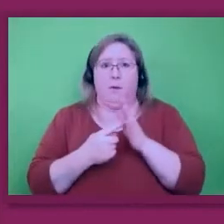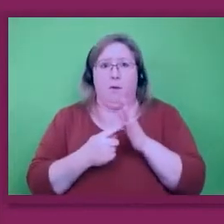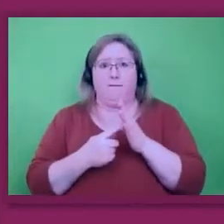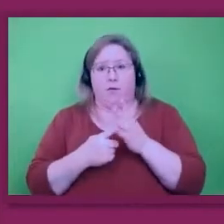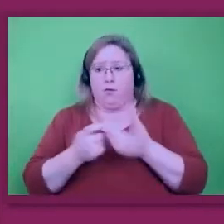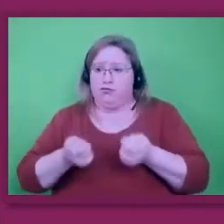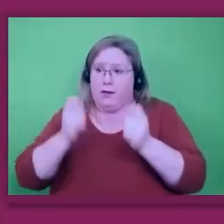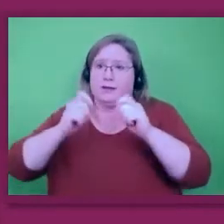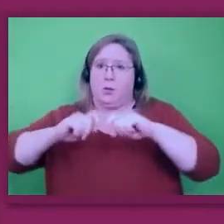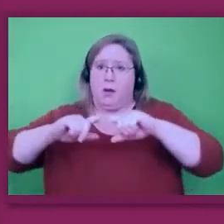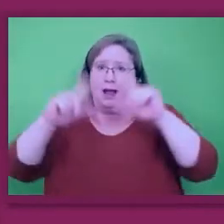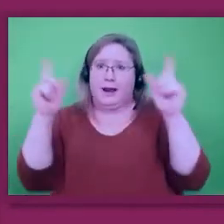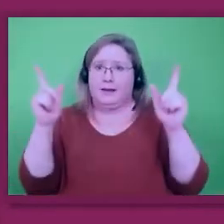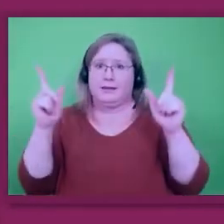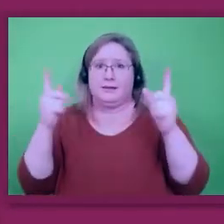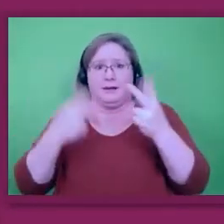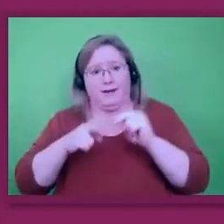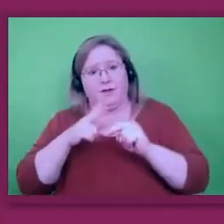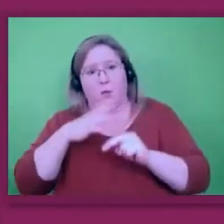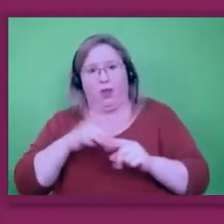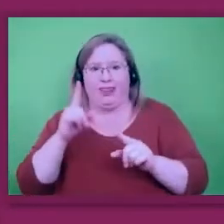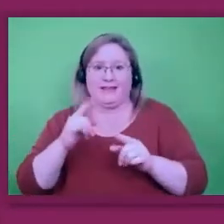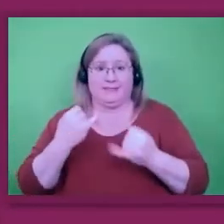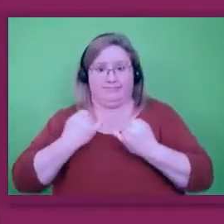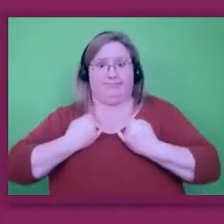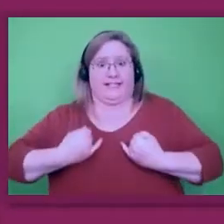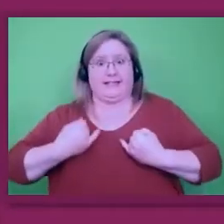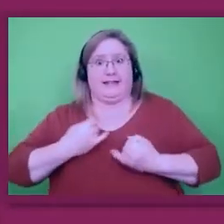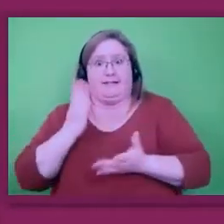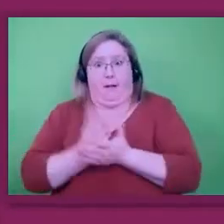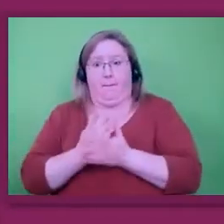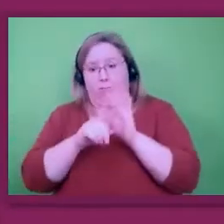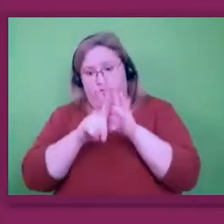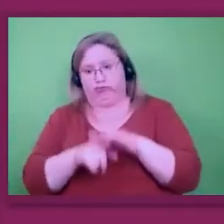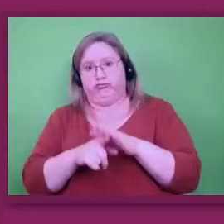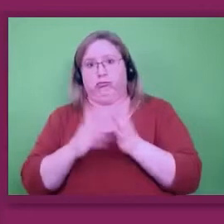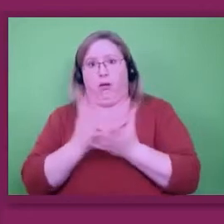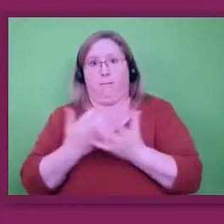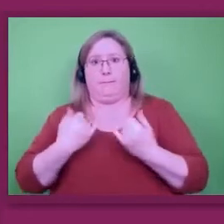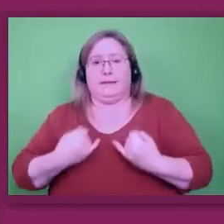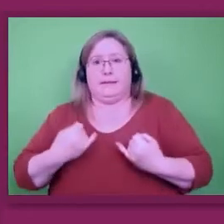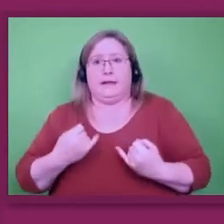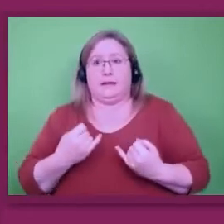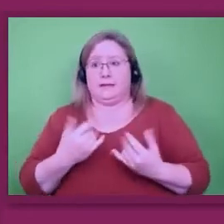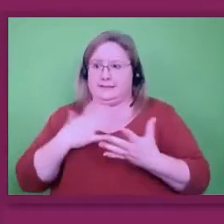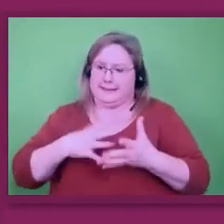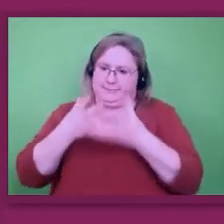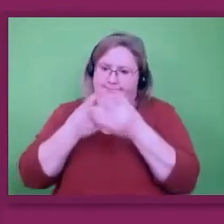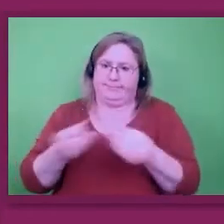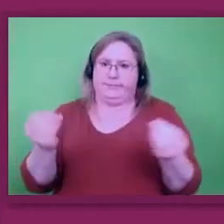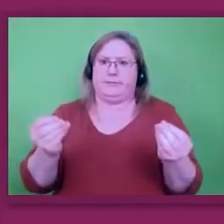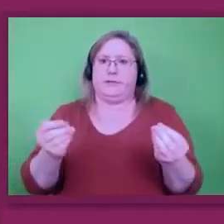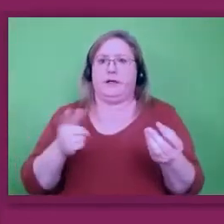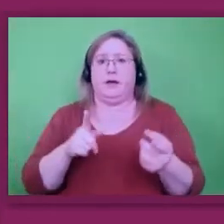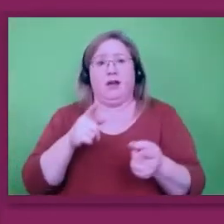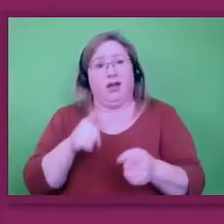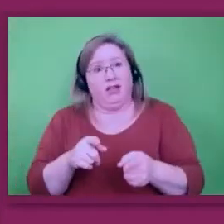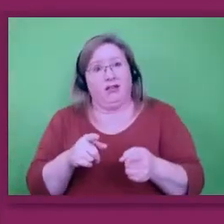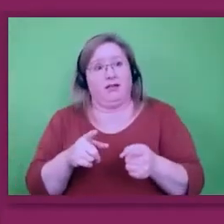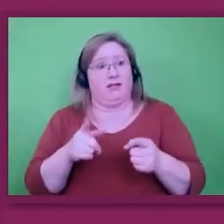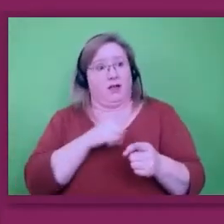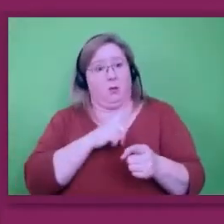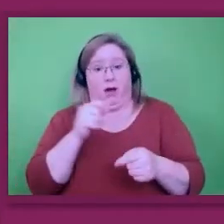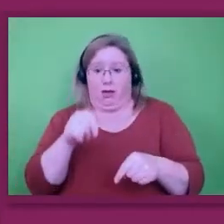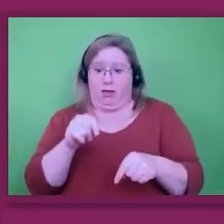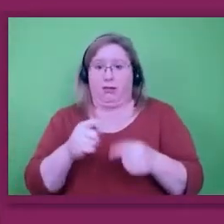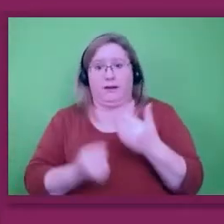good. So it's using various platforms like these particular great events to get the message finally out there